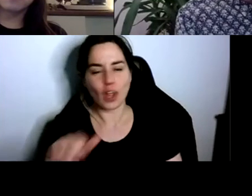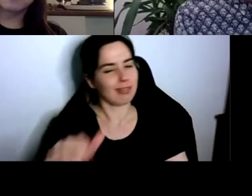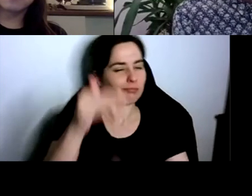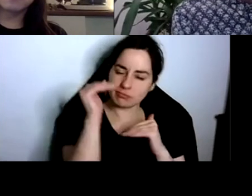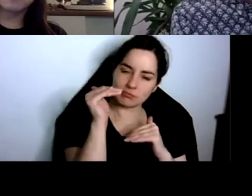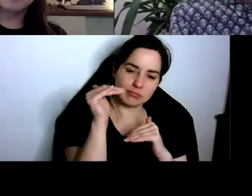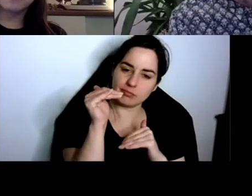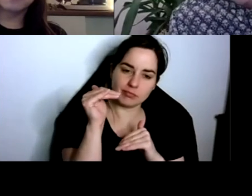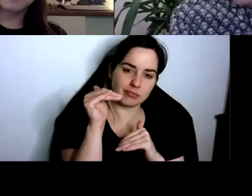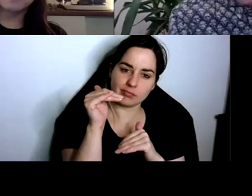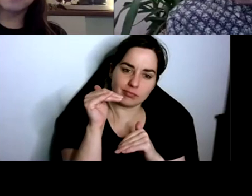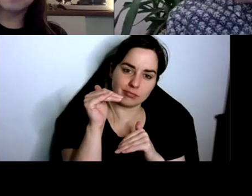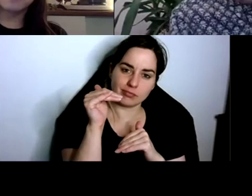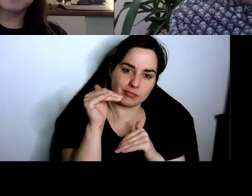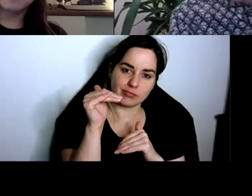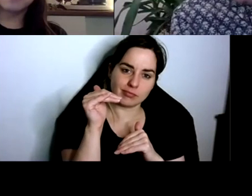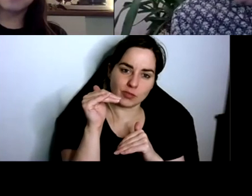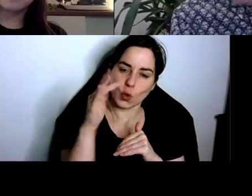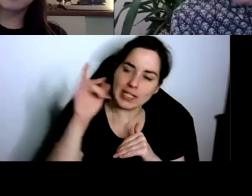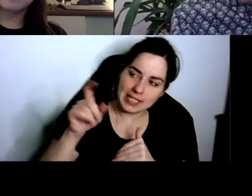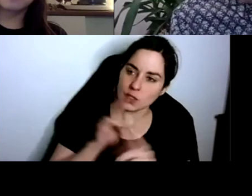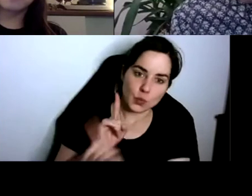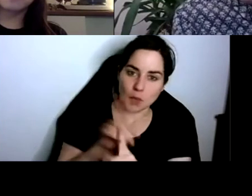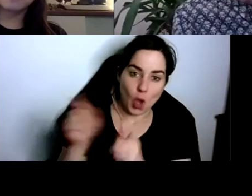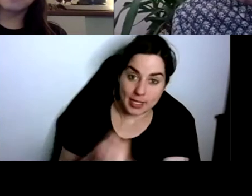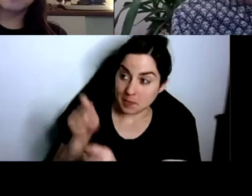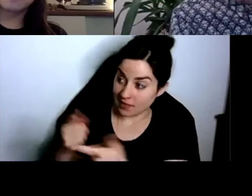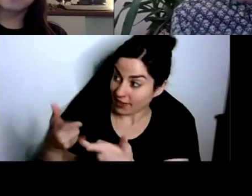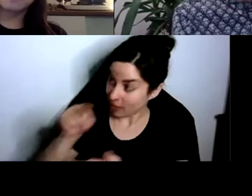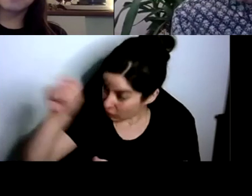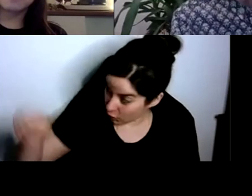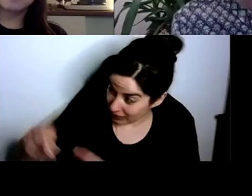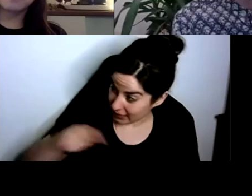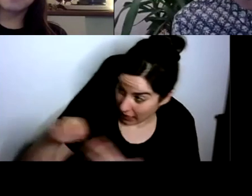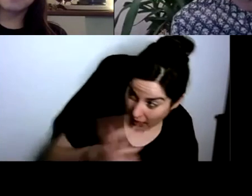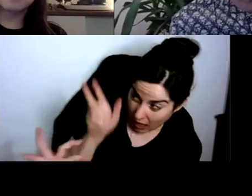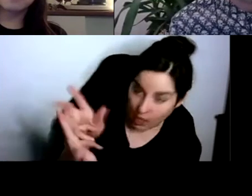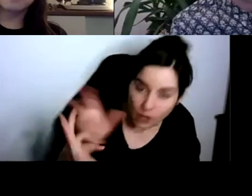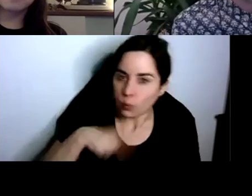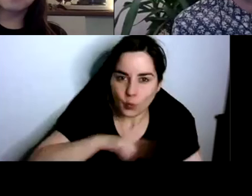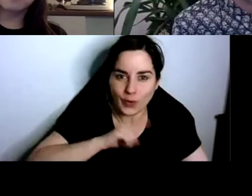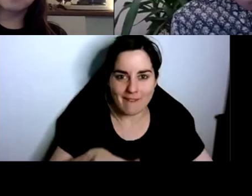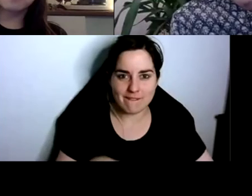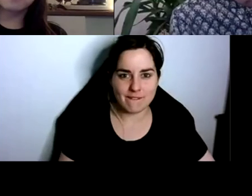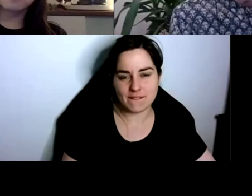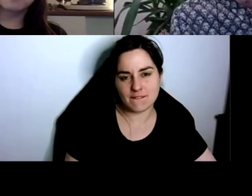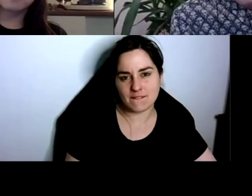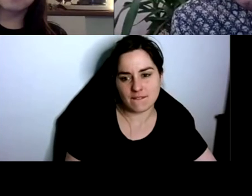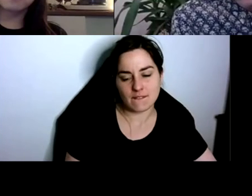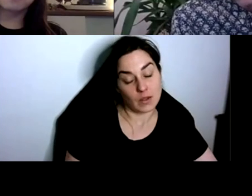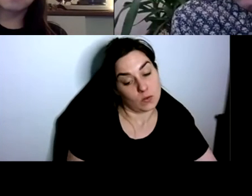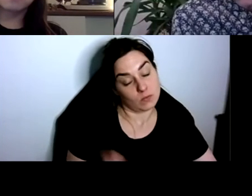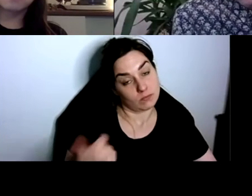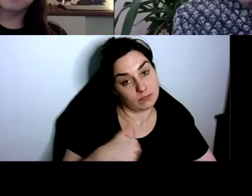We're not beholden to anyone, any funder, all that stuff. So I've been lucky to work at those kinds